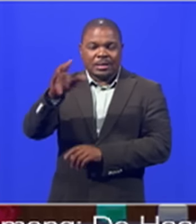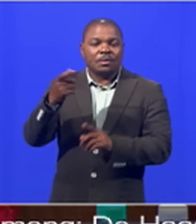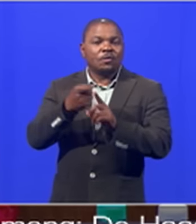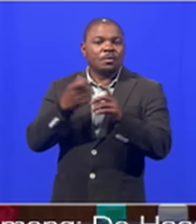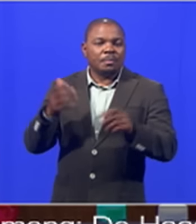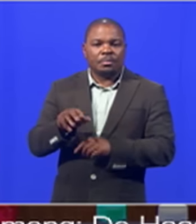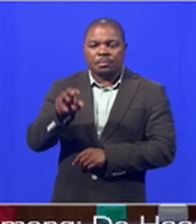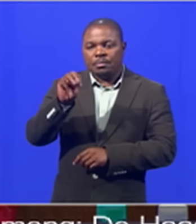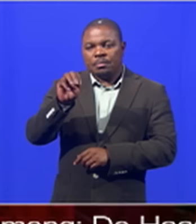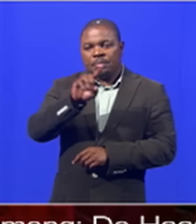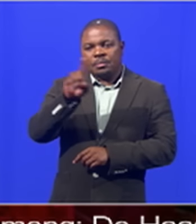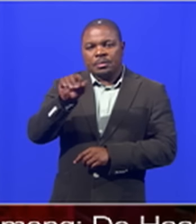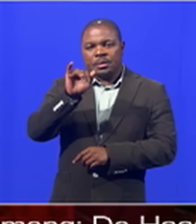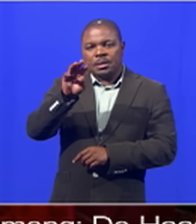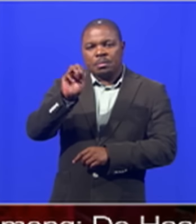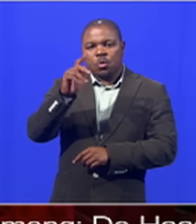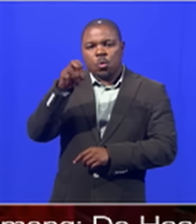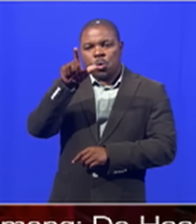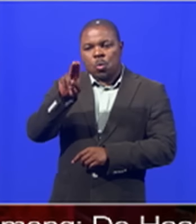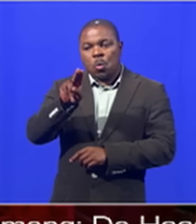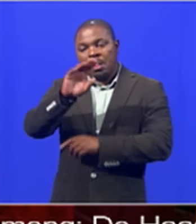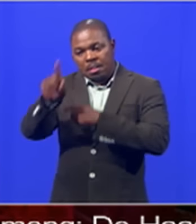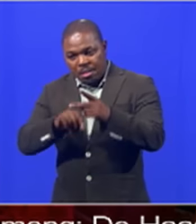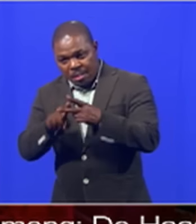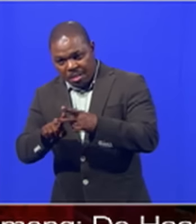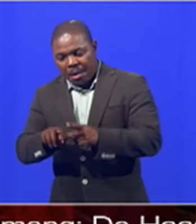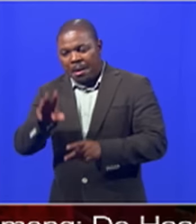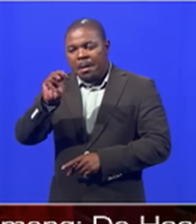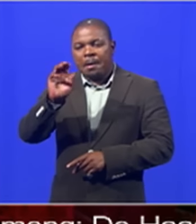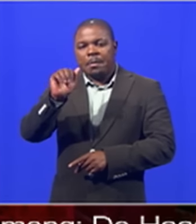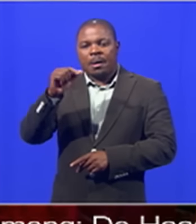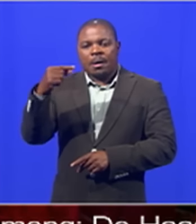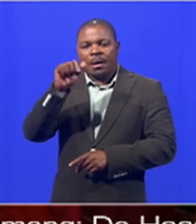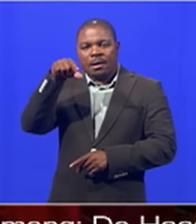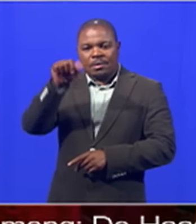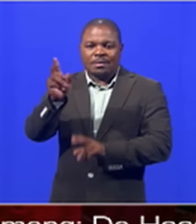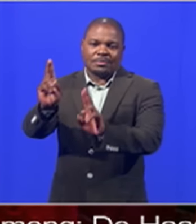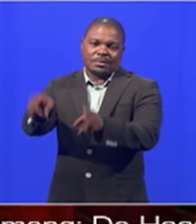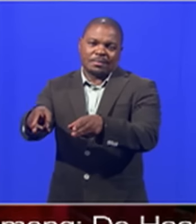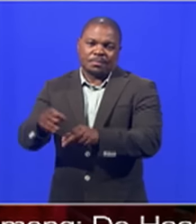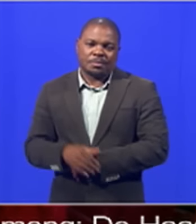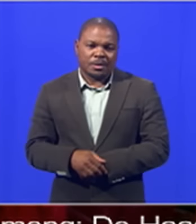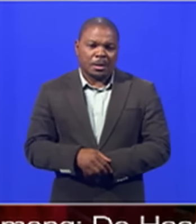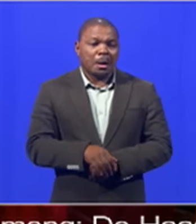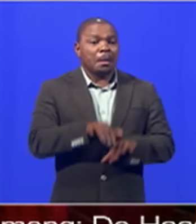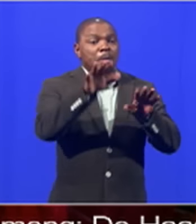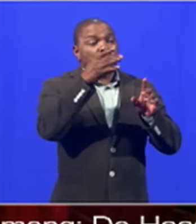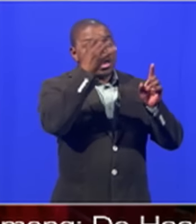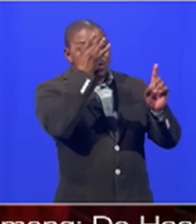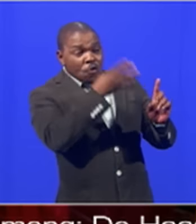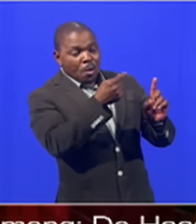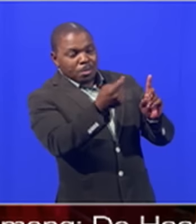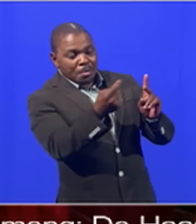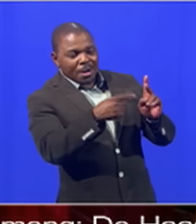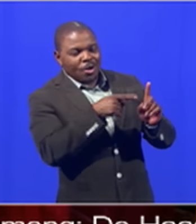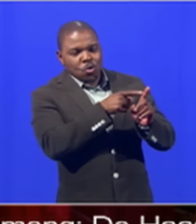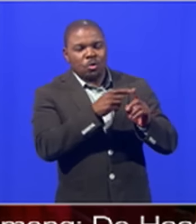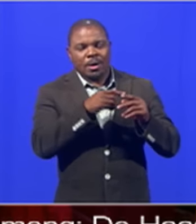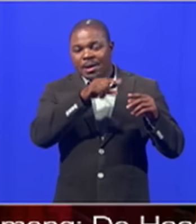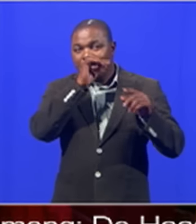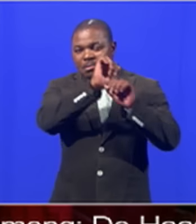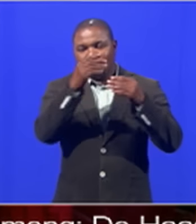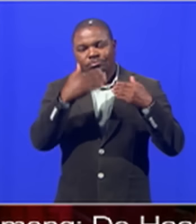Mzimkhulu, and 1 died. It was Sindisa Magaqa. O ne gape a sa batle go senola maina a batho ba ba neng ba mona ya tshedimosetso ka gonne o ne a tshaba gore